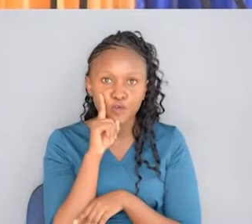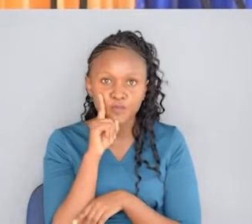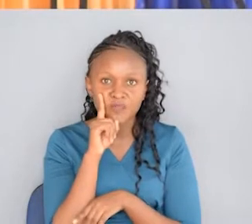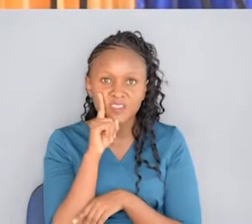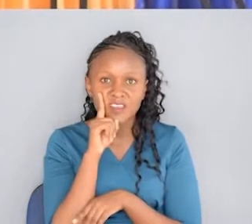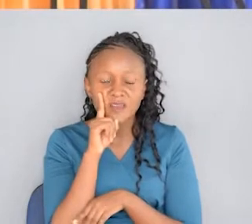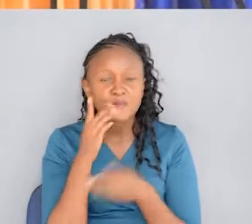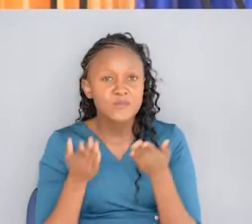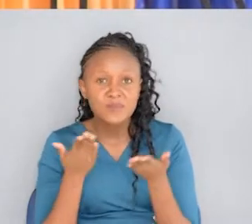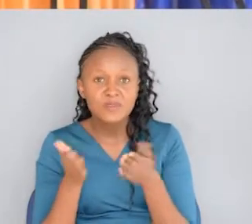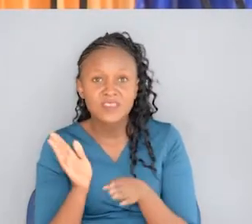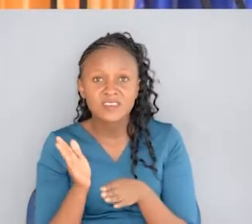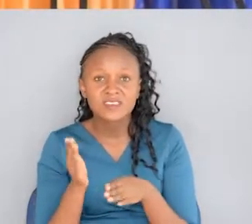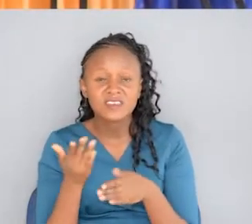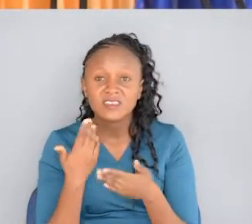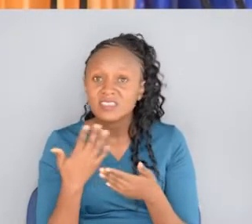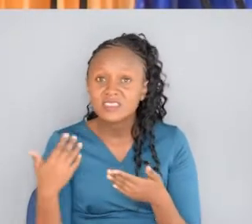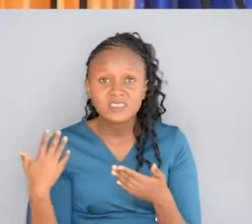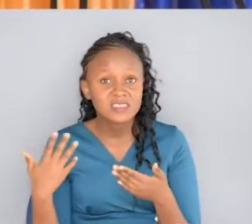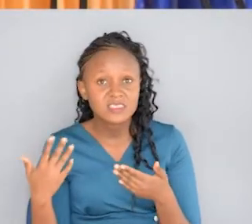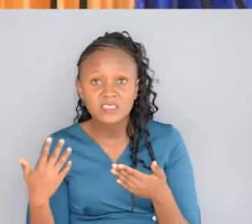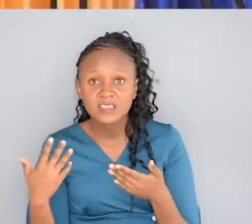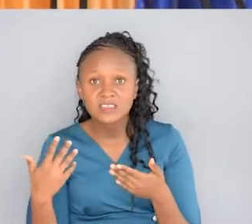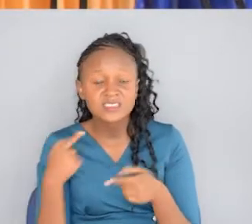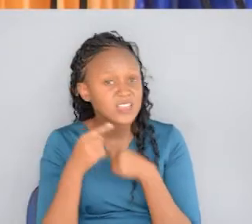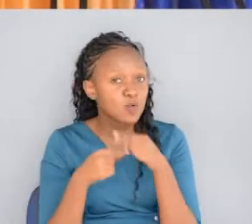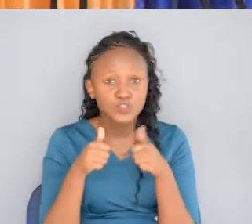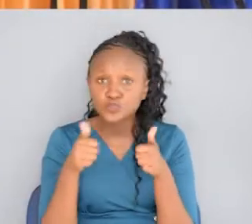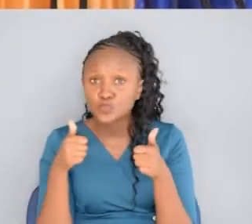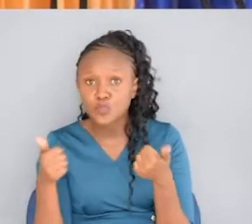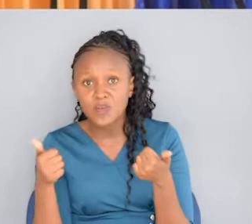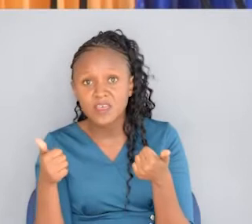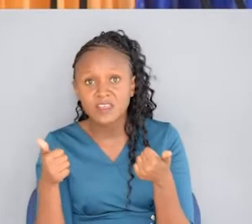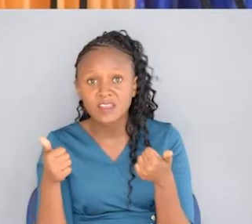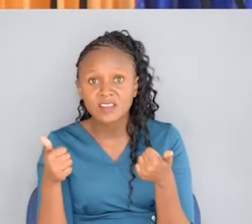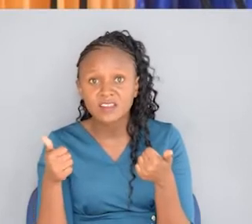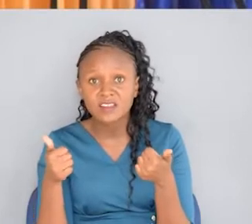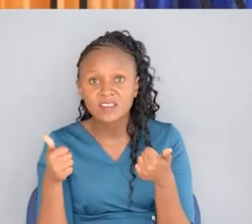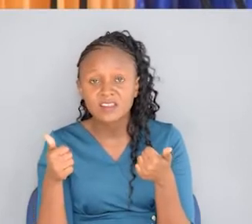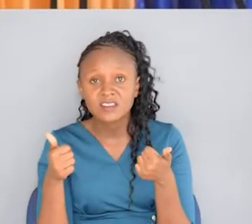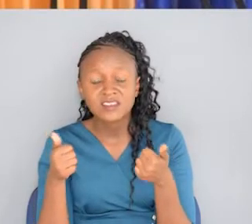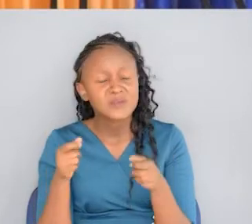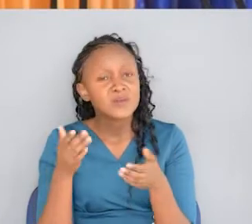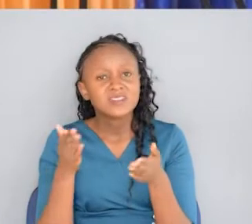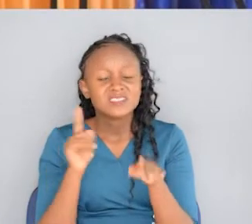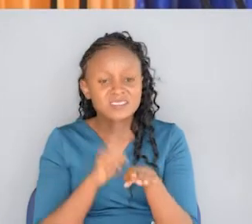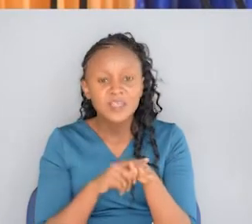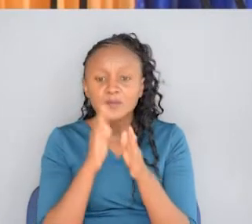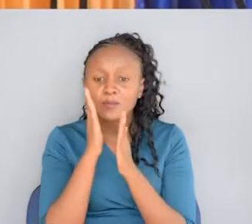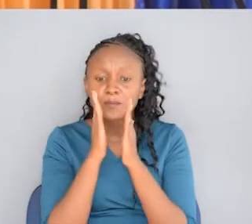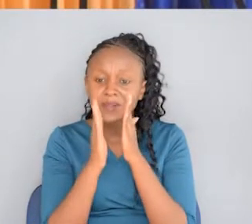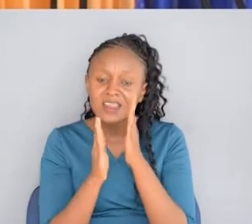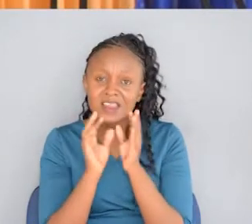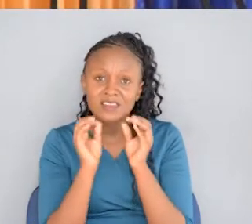So maybe there is no urgency of praying at that point. And therefore, when we don't plan on how to pray, we